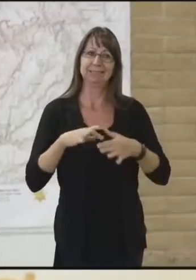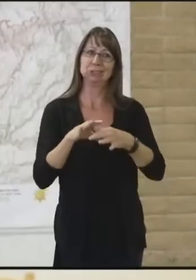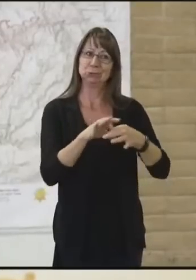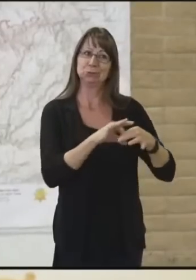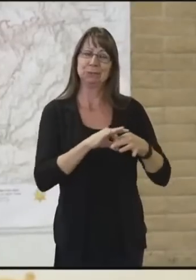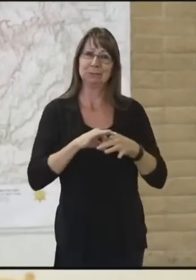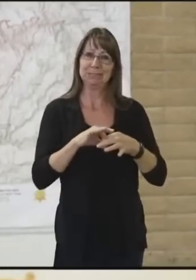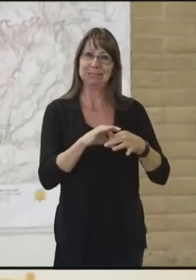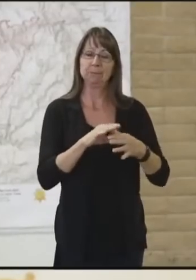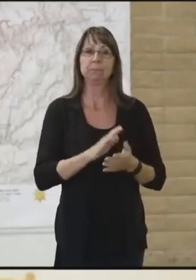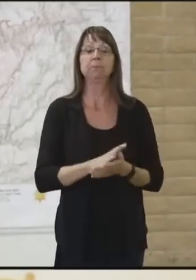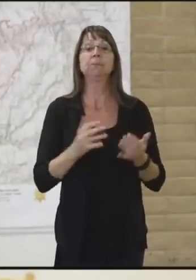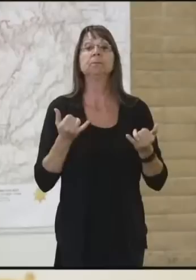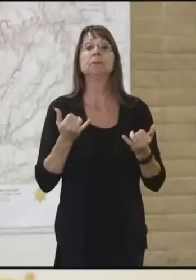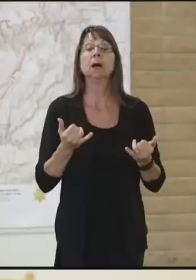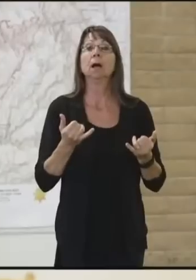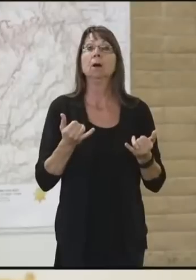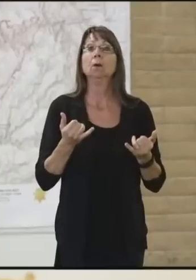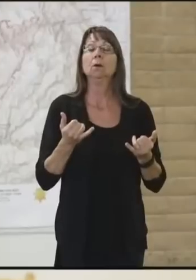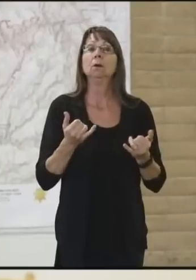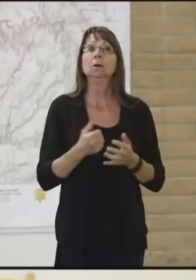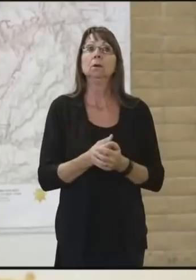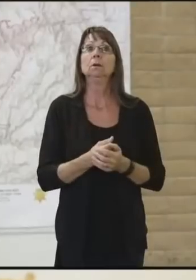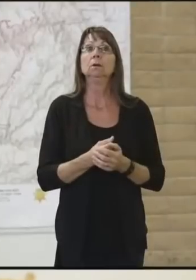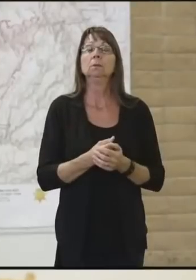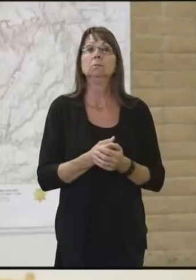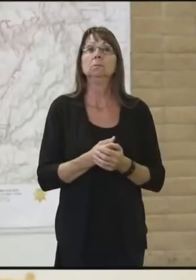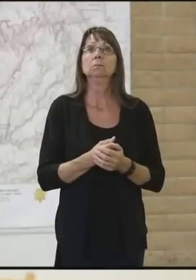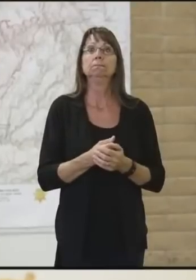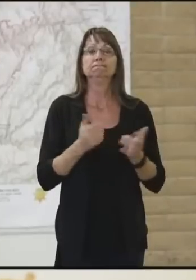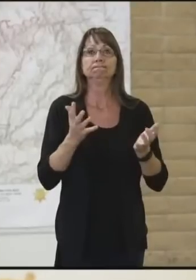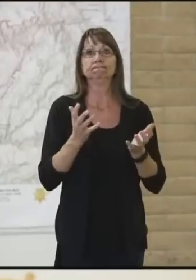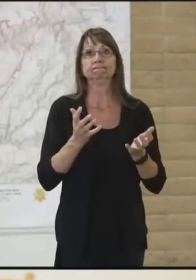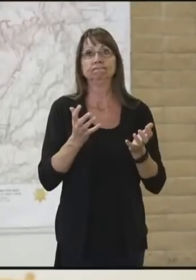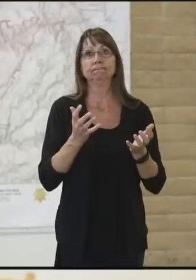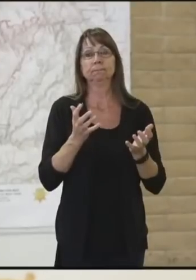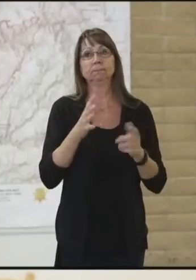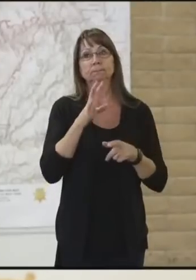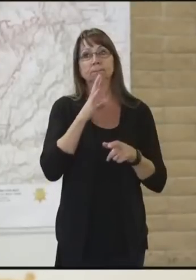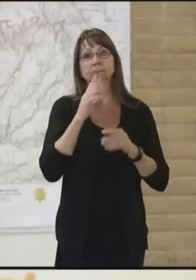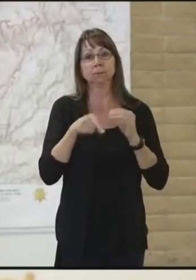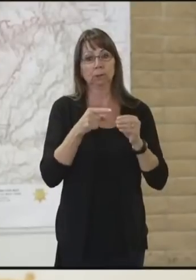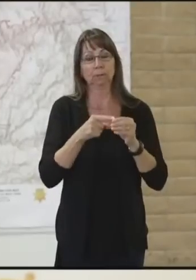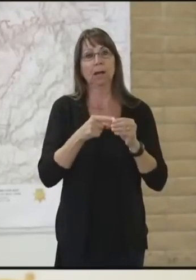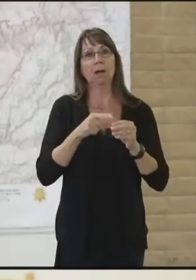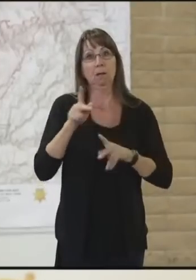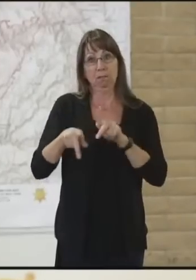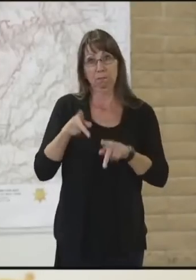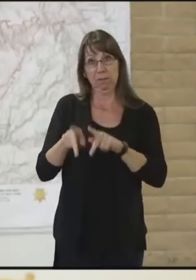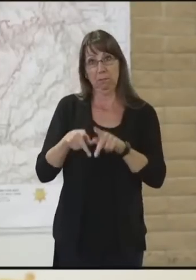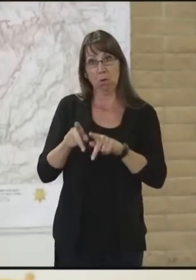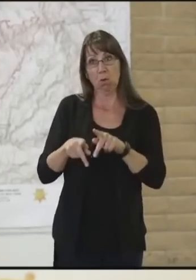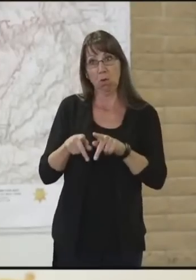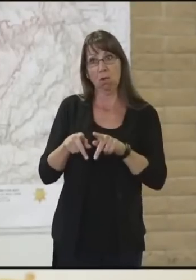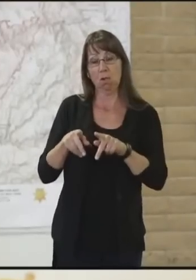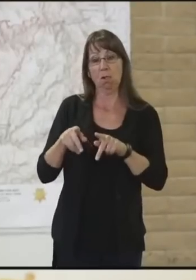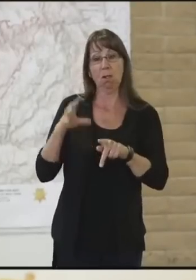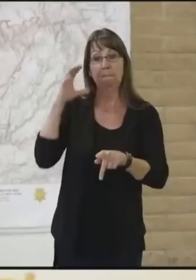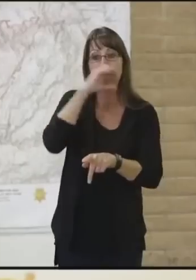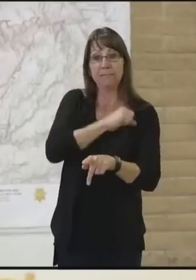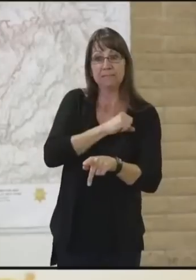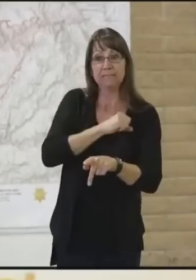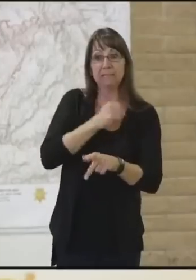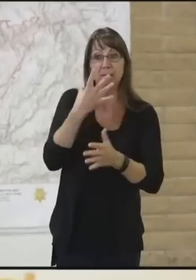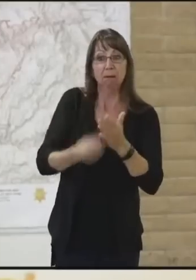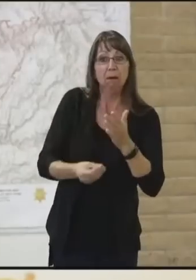Now I'd like to update you in our efforts to locate those who have been reported as unaccounted for and reports of welfare checks that we